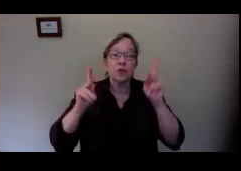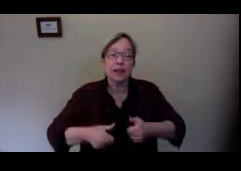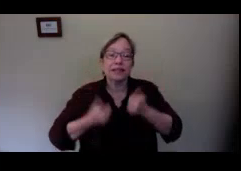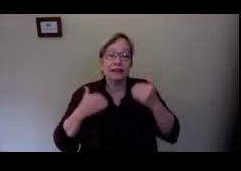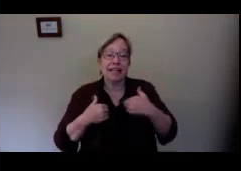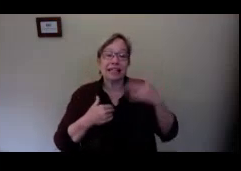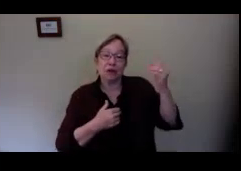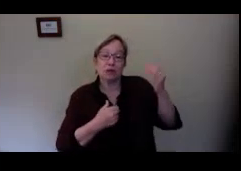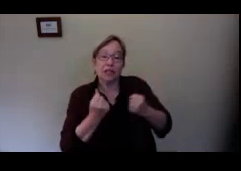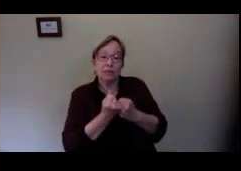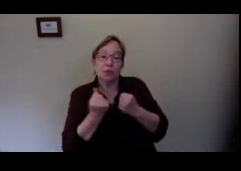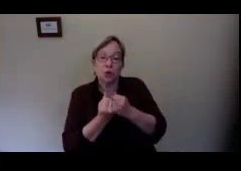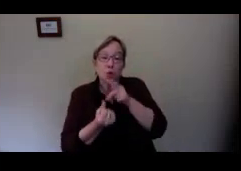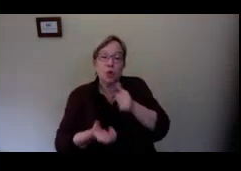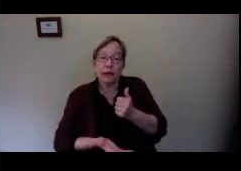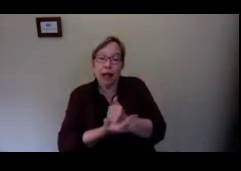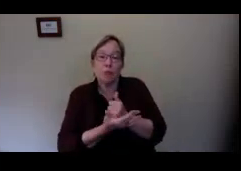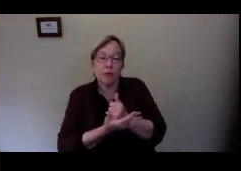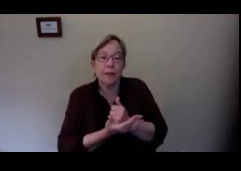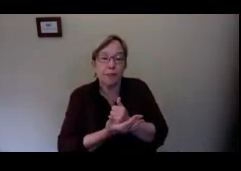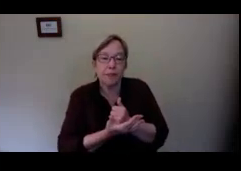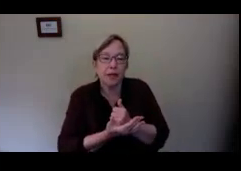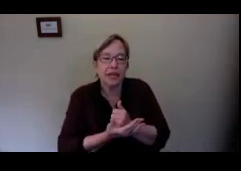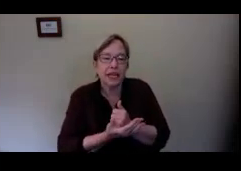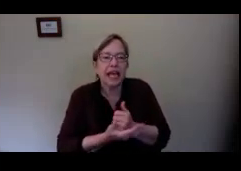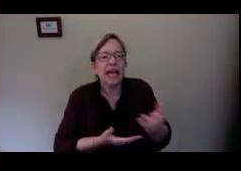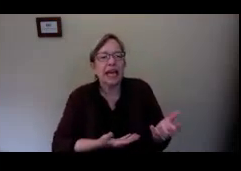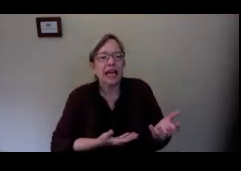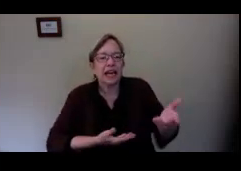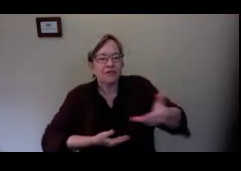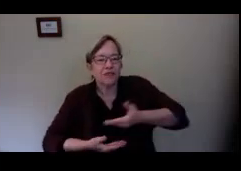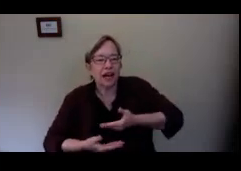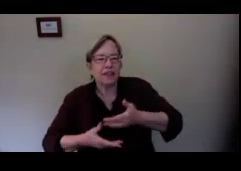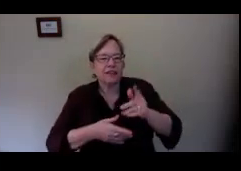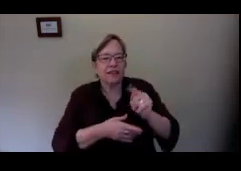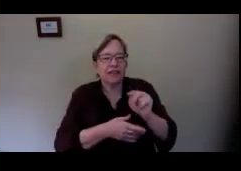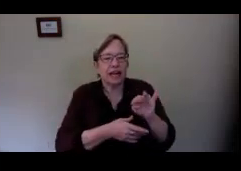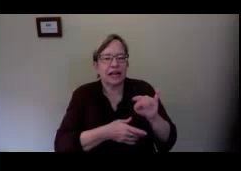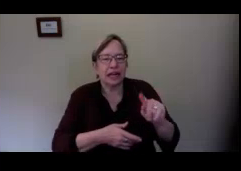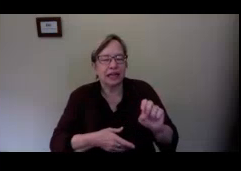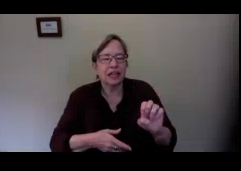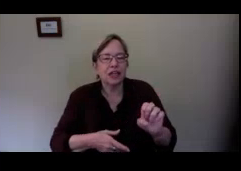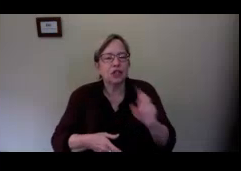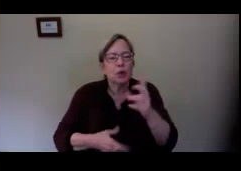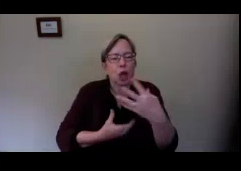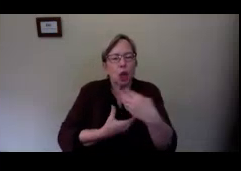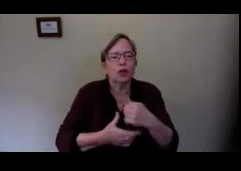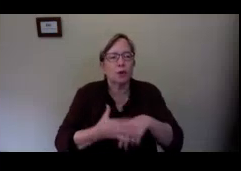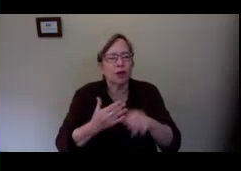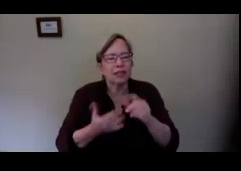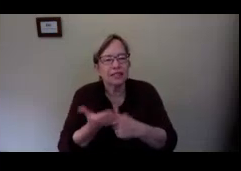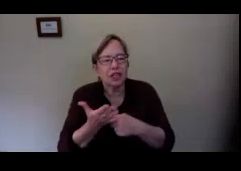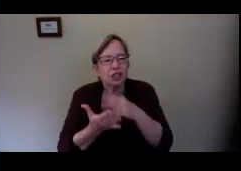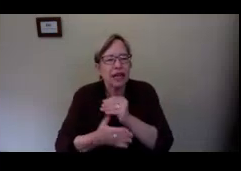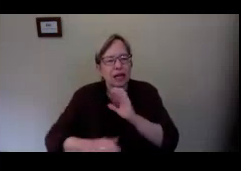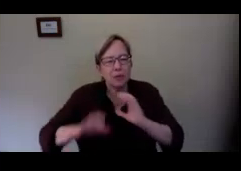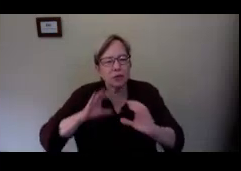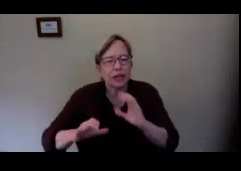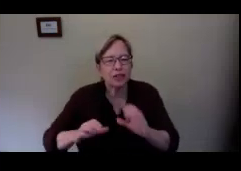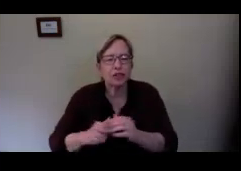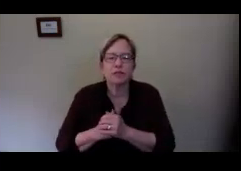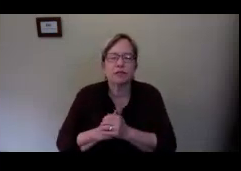them with addressing the issue, invite the tenant to include them on the discussions in communication, and ensure